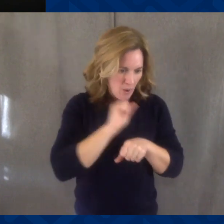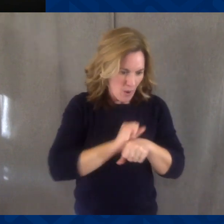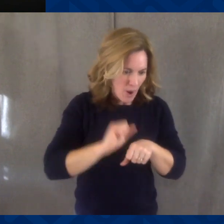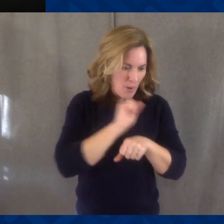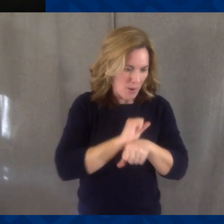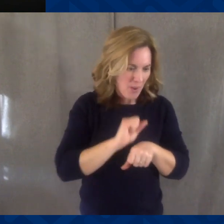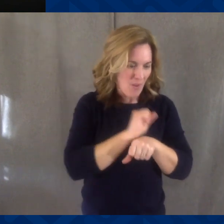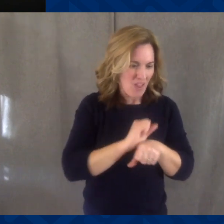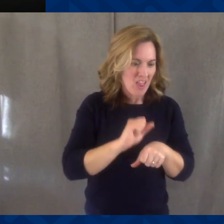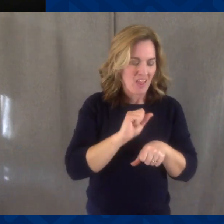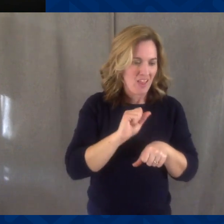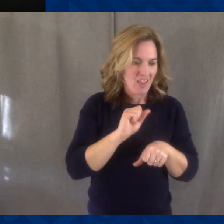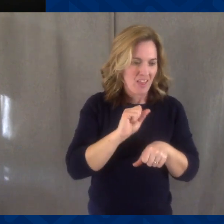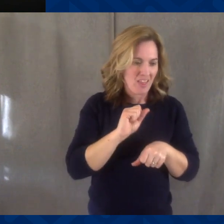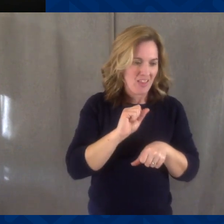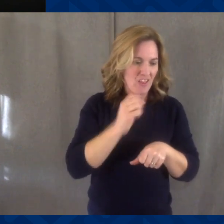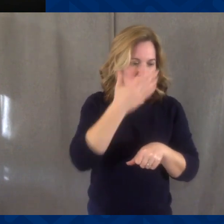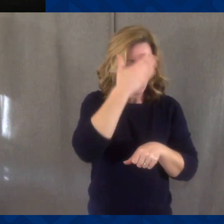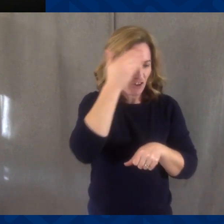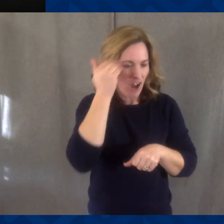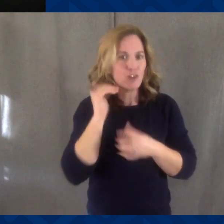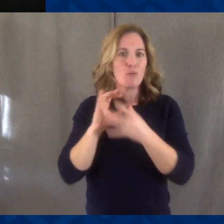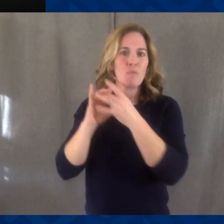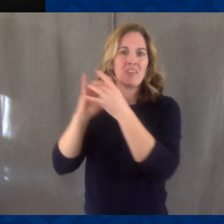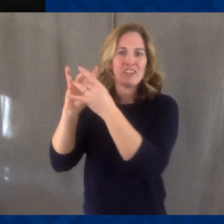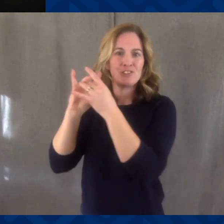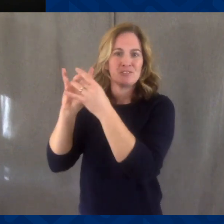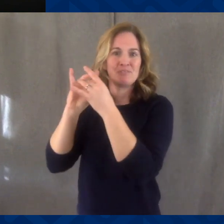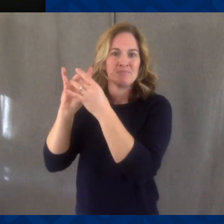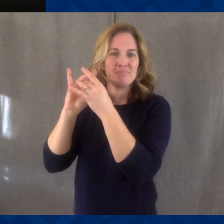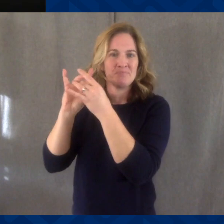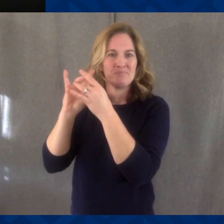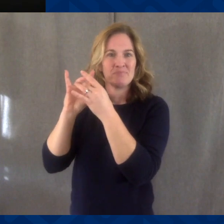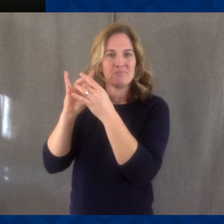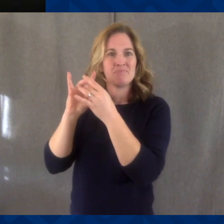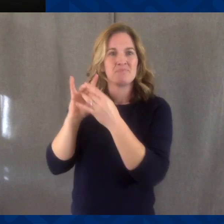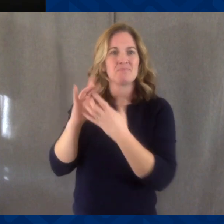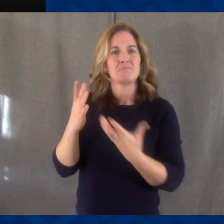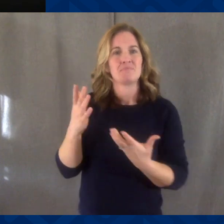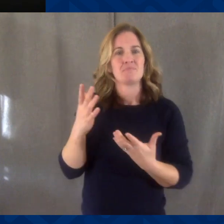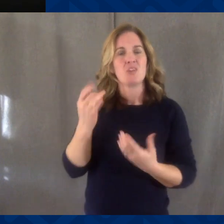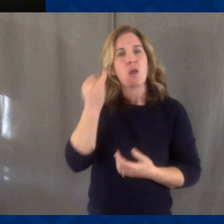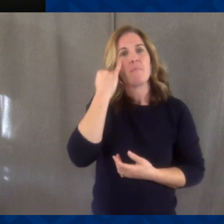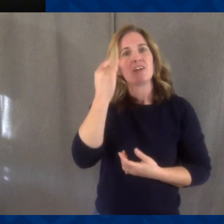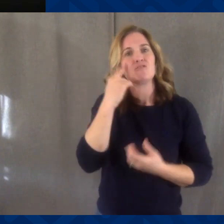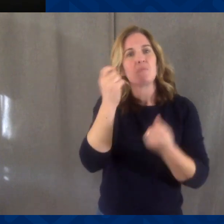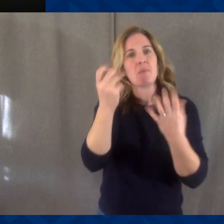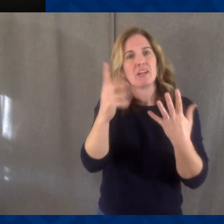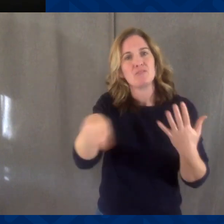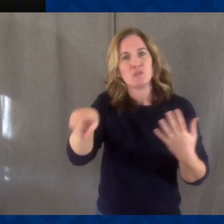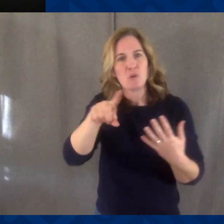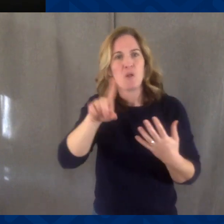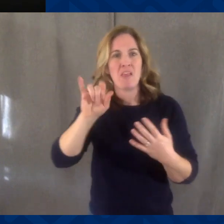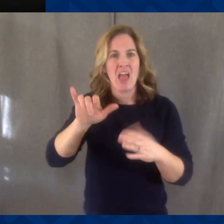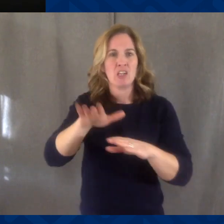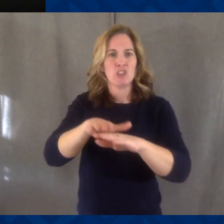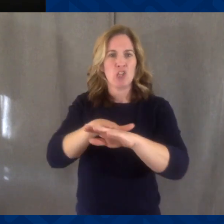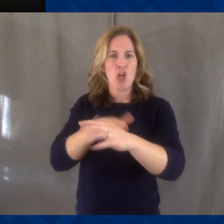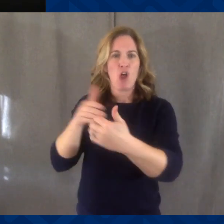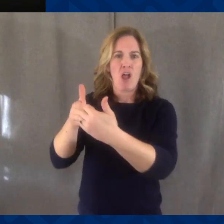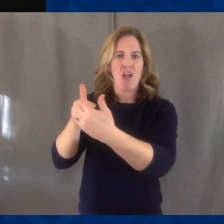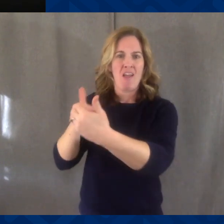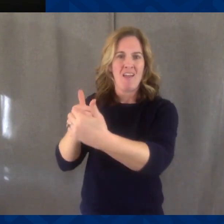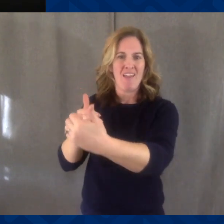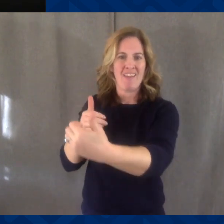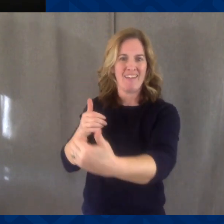I imagine it being more of a slow drift for many of you today. And somewhere along the way, in the midst of all your striving, you've missed